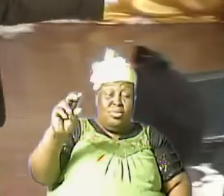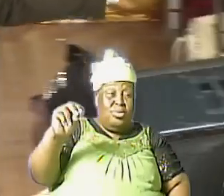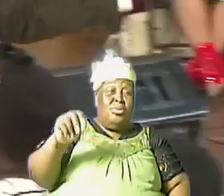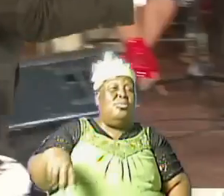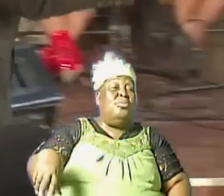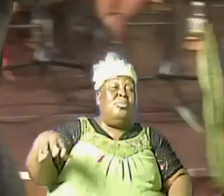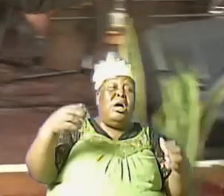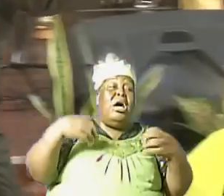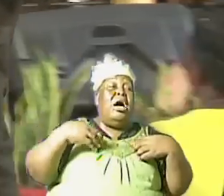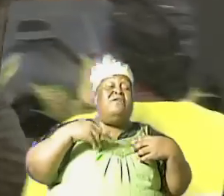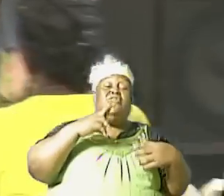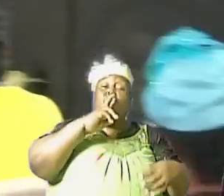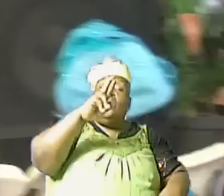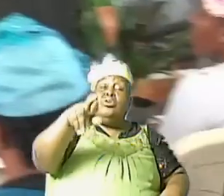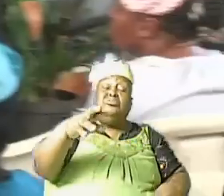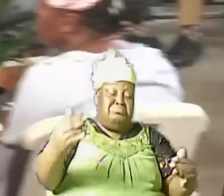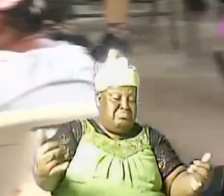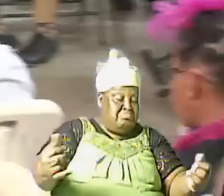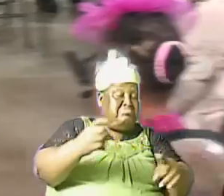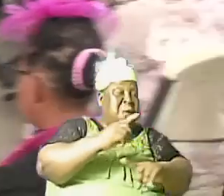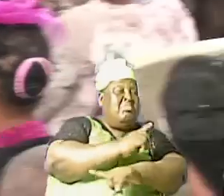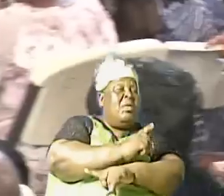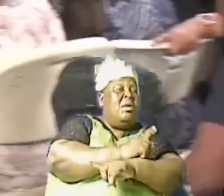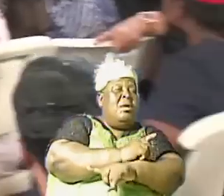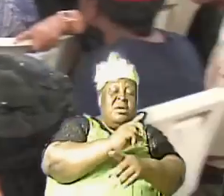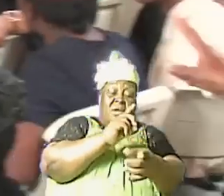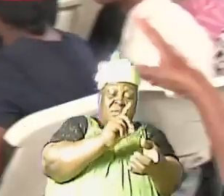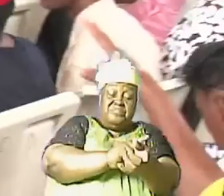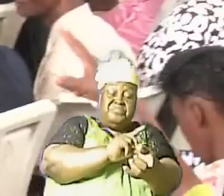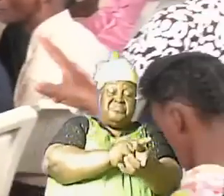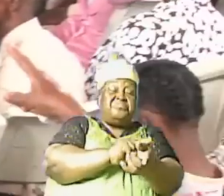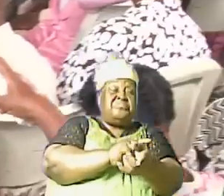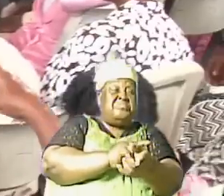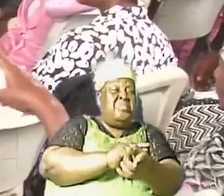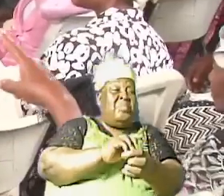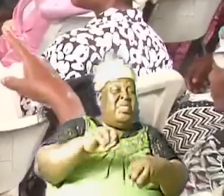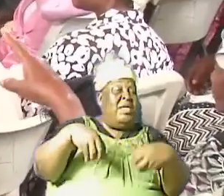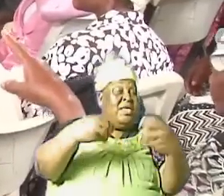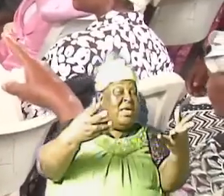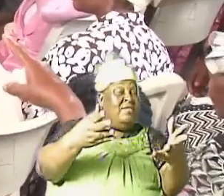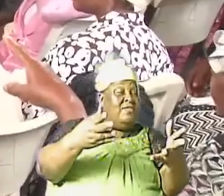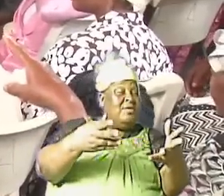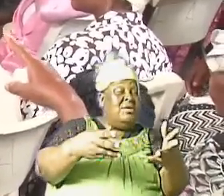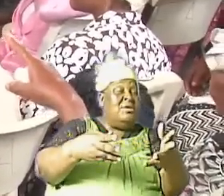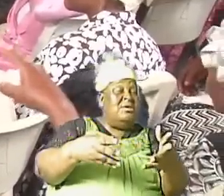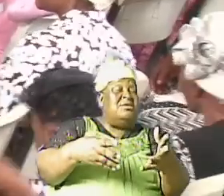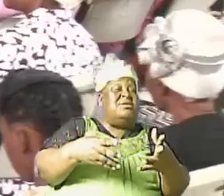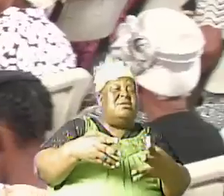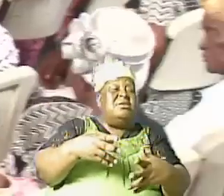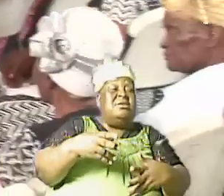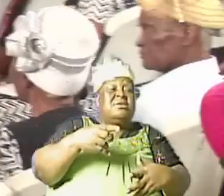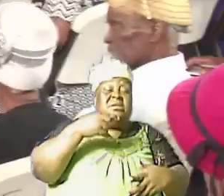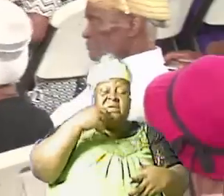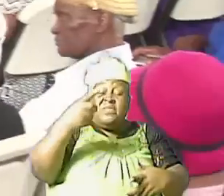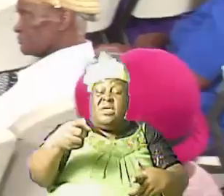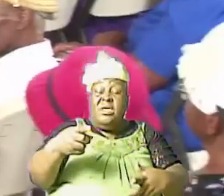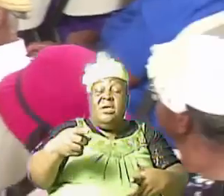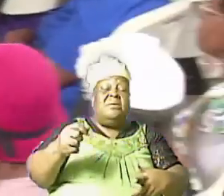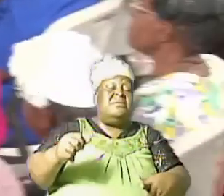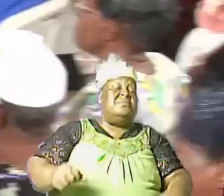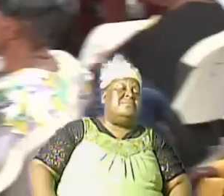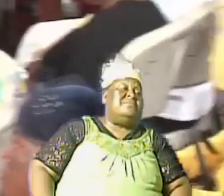know you have the reality today. The doctor has given you the prognosis and